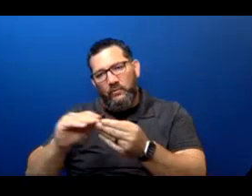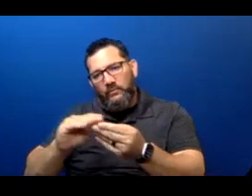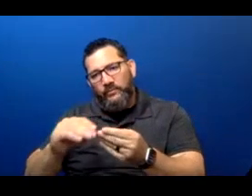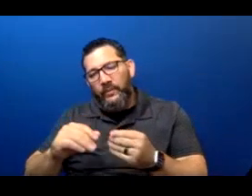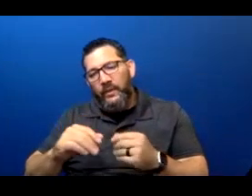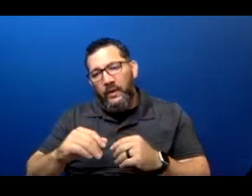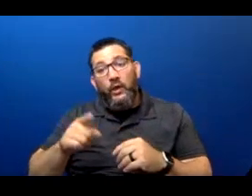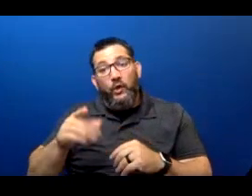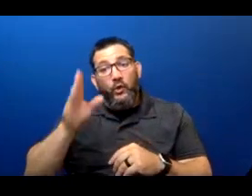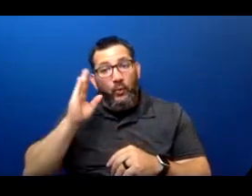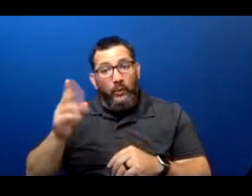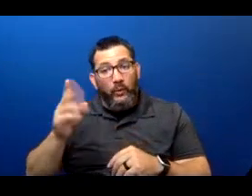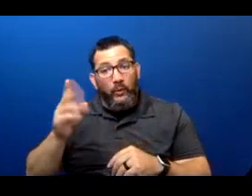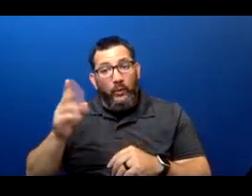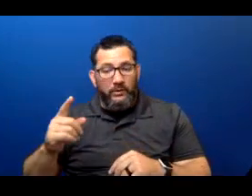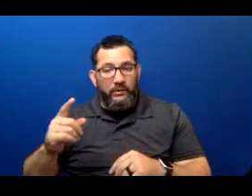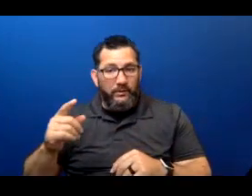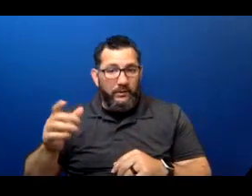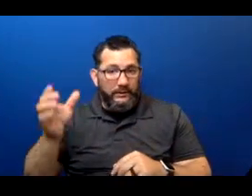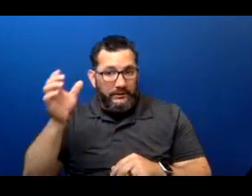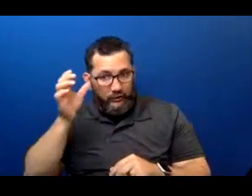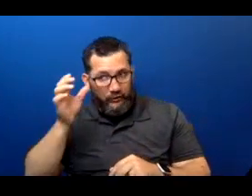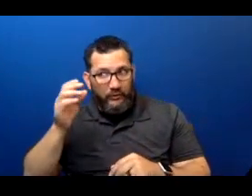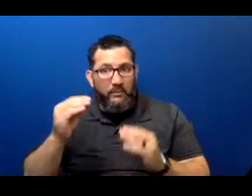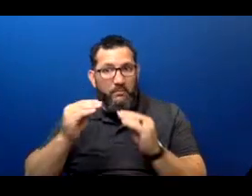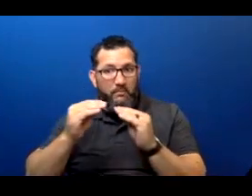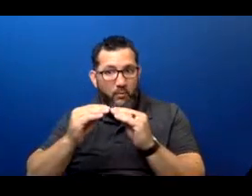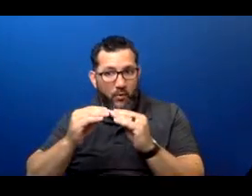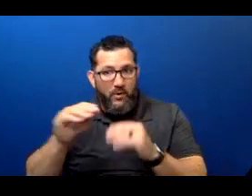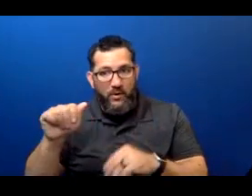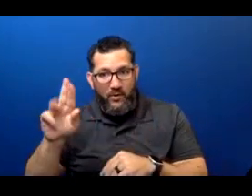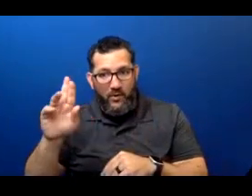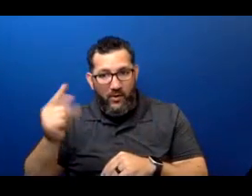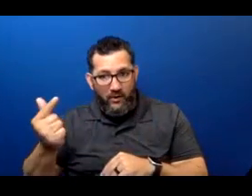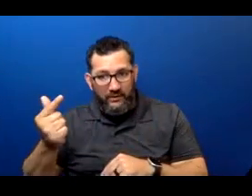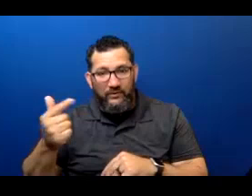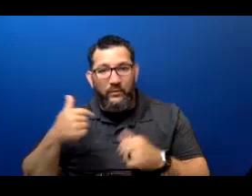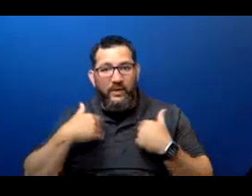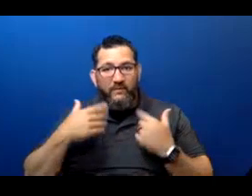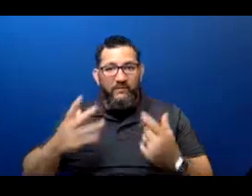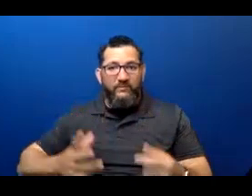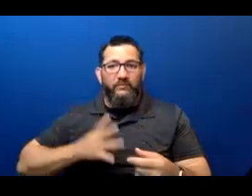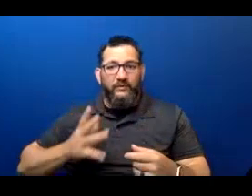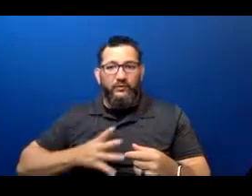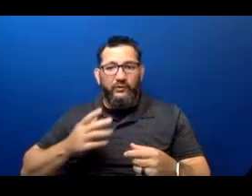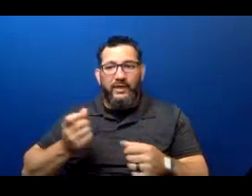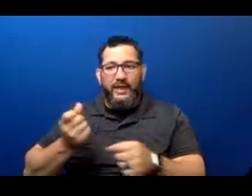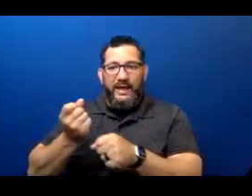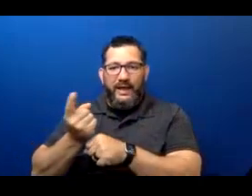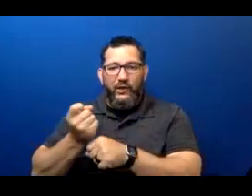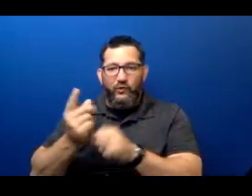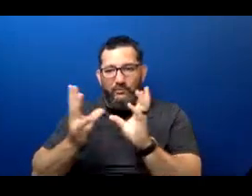going to hear and you'll hear more in August when we have our official, we call it our annual meeting, about how